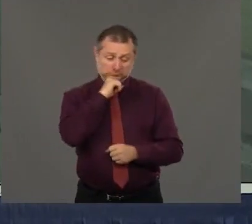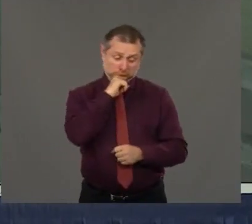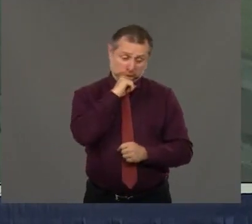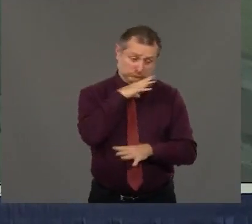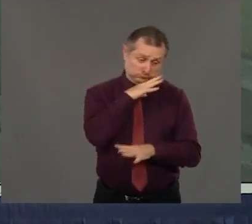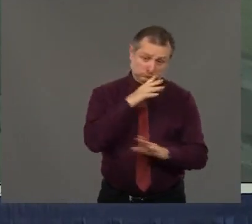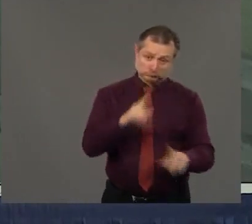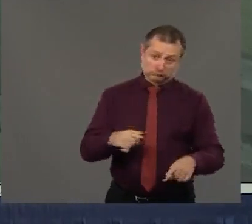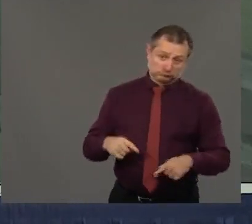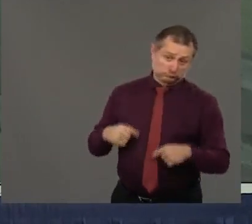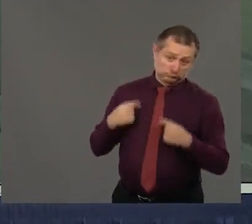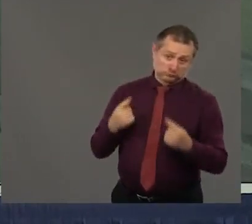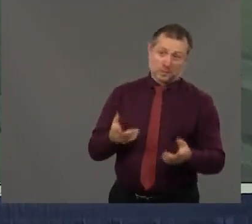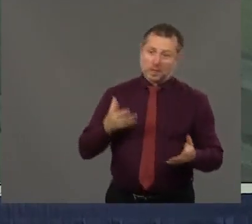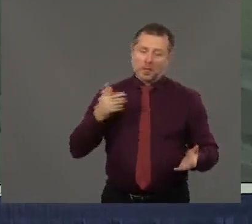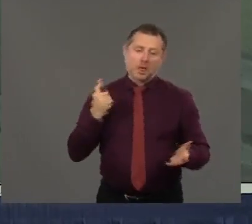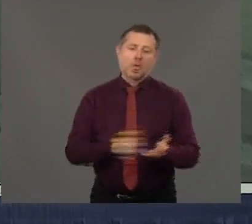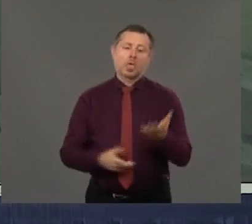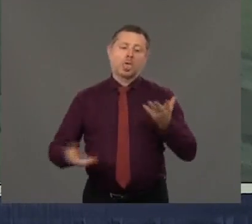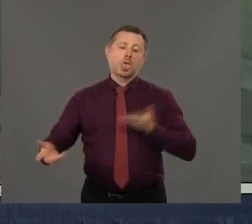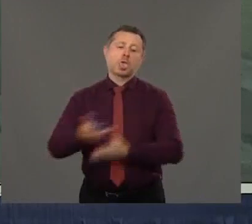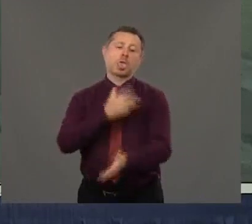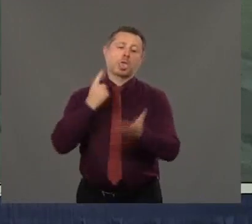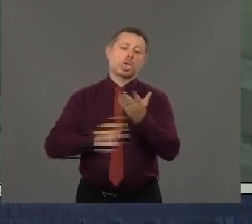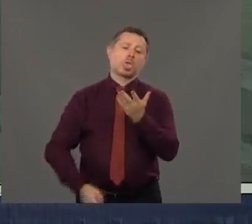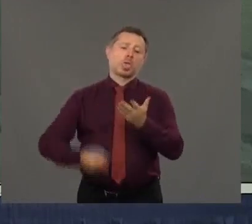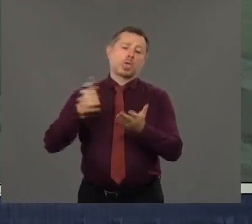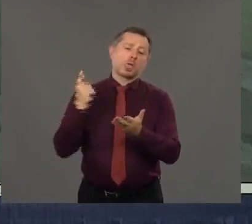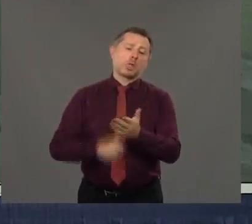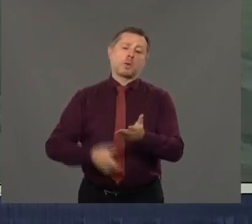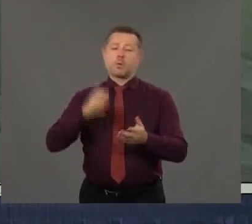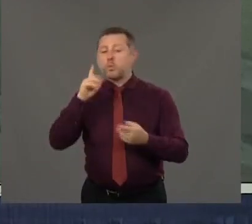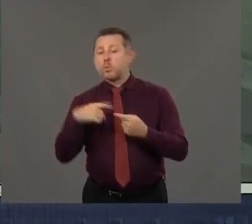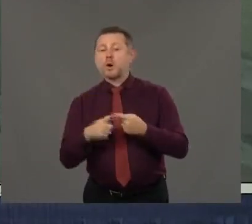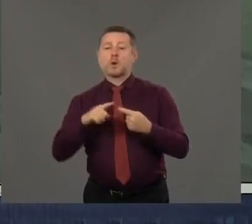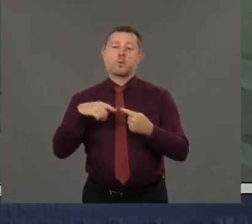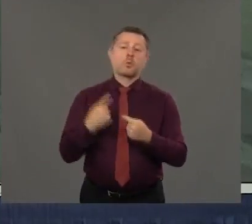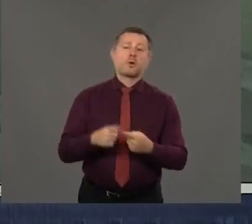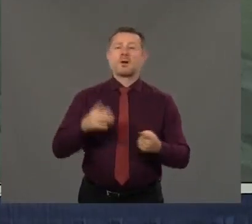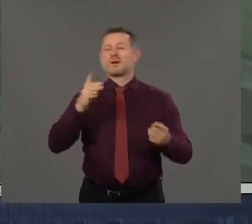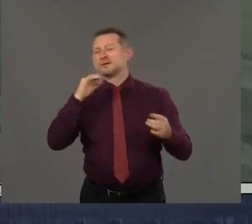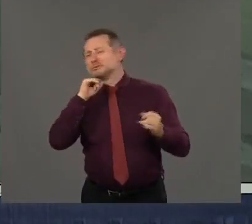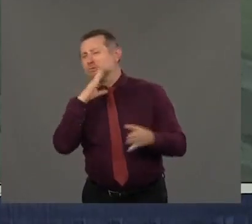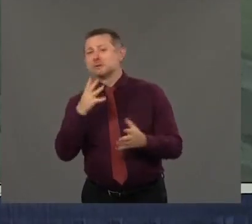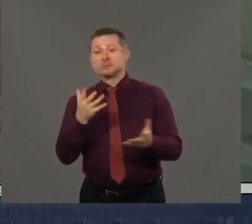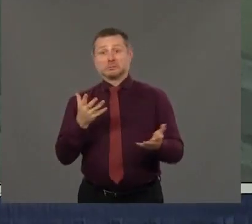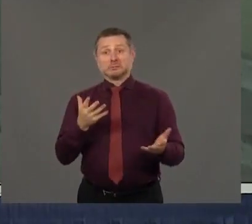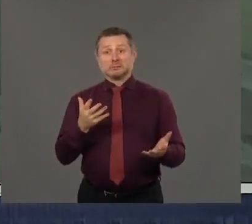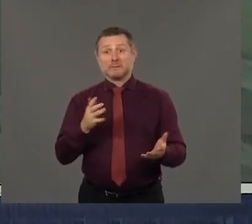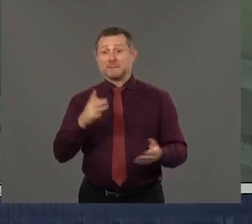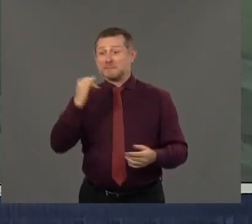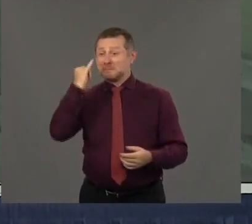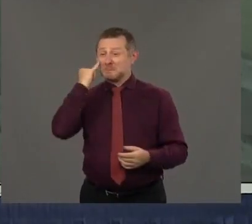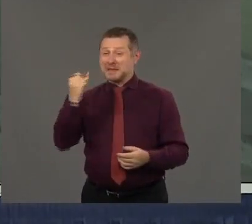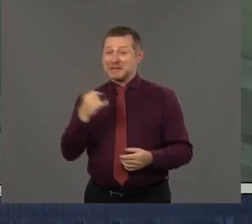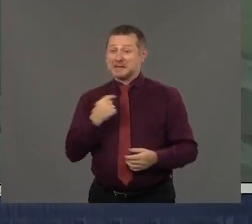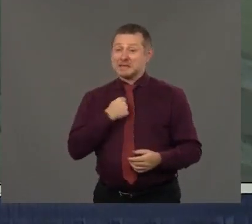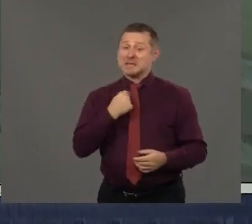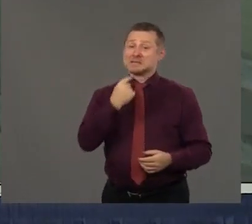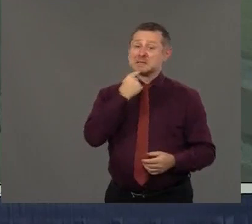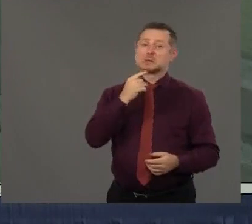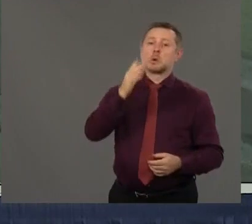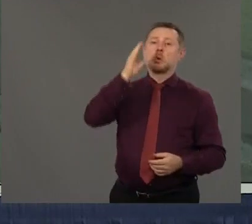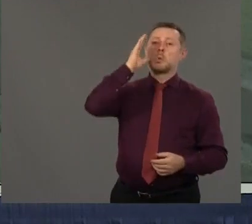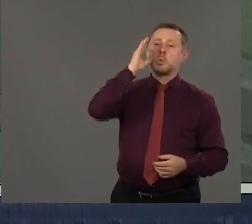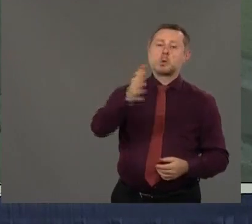right? Then it became a level of how dirty. If I told you that we were going to get to a point where